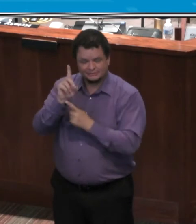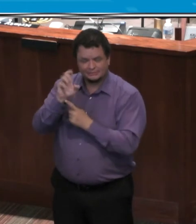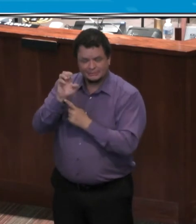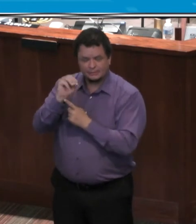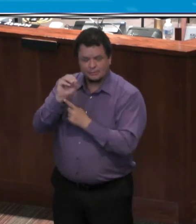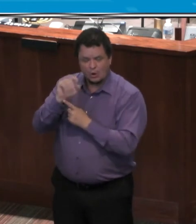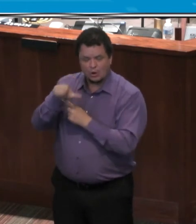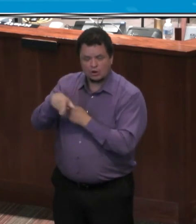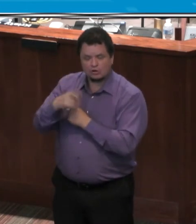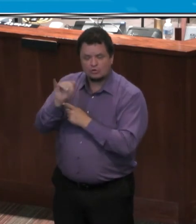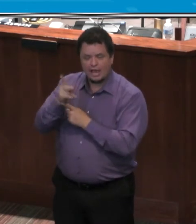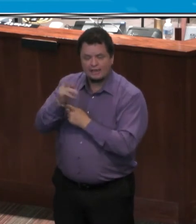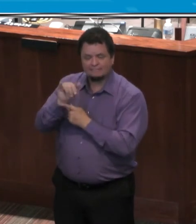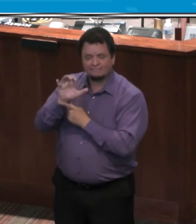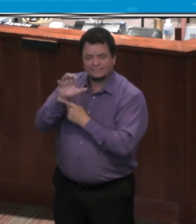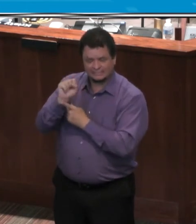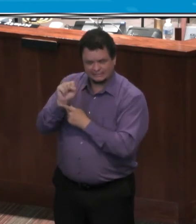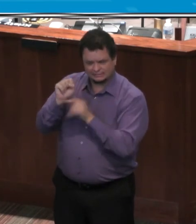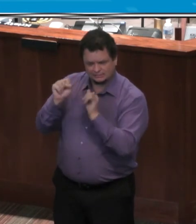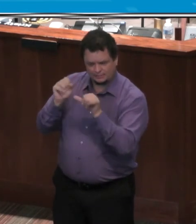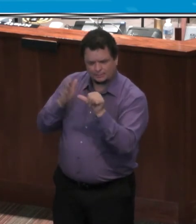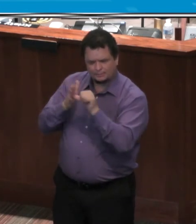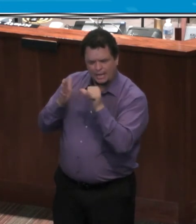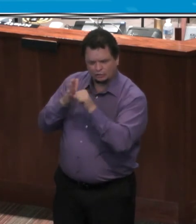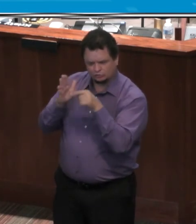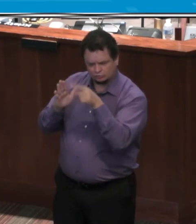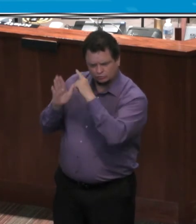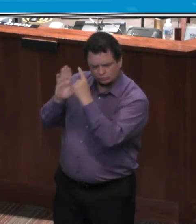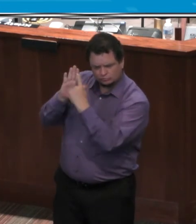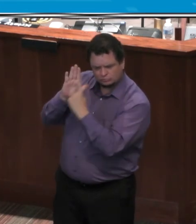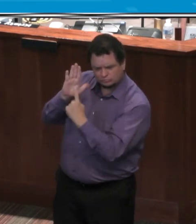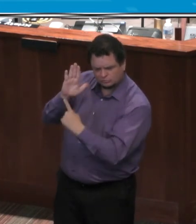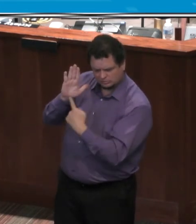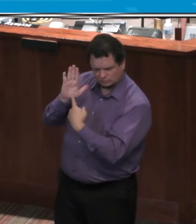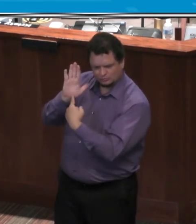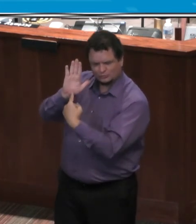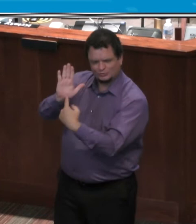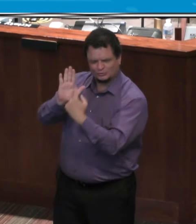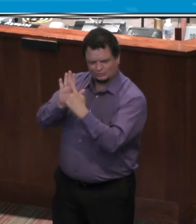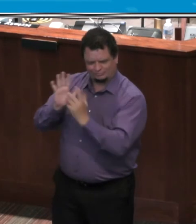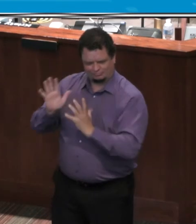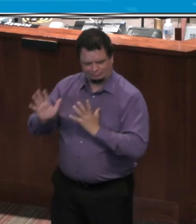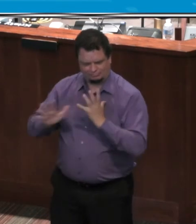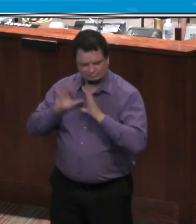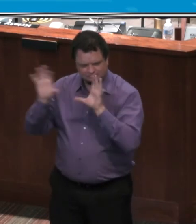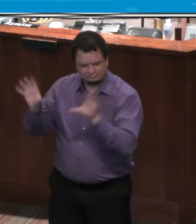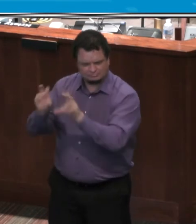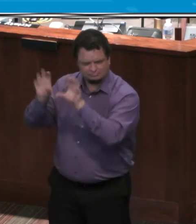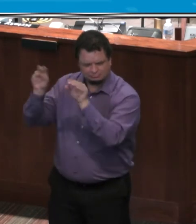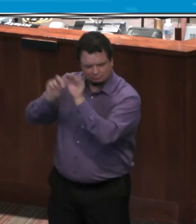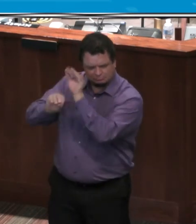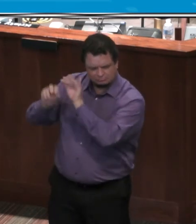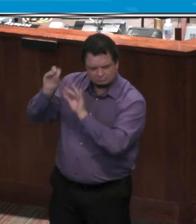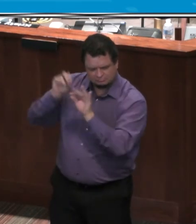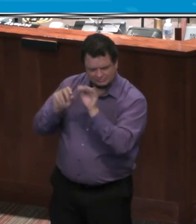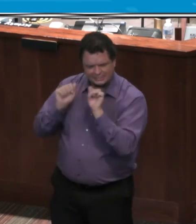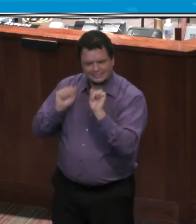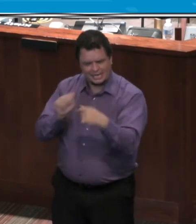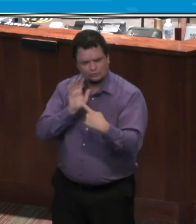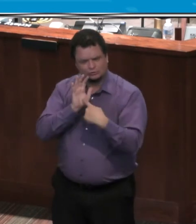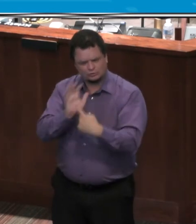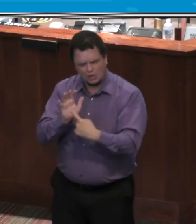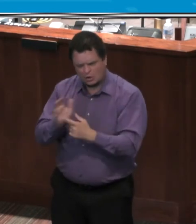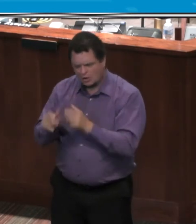very frequently asked. Previous to this, we allowed you to explore sex and age groups, and now we add to